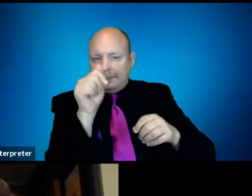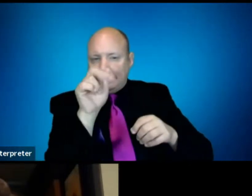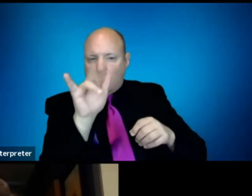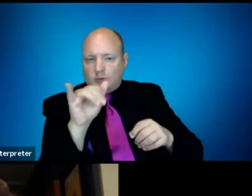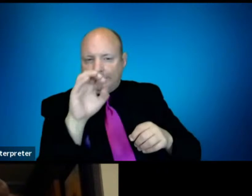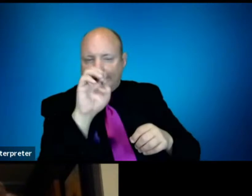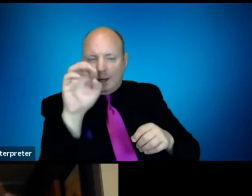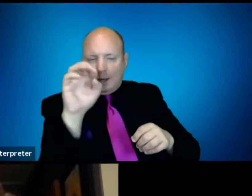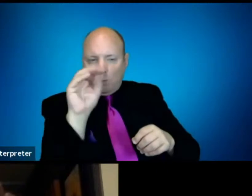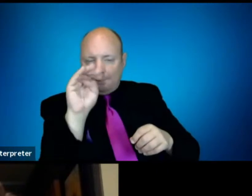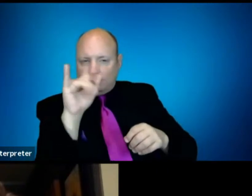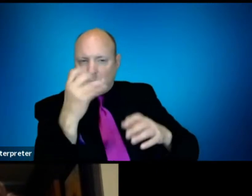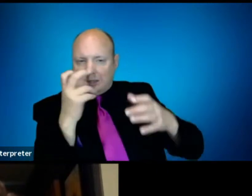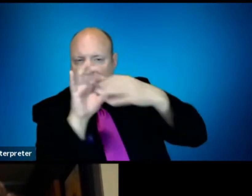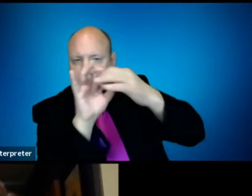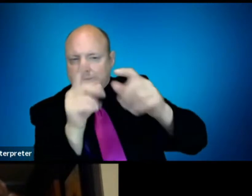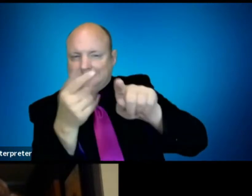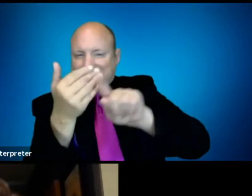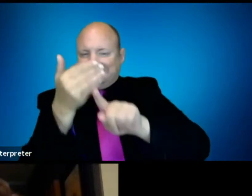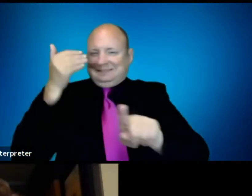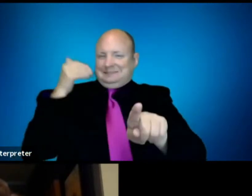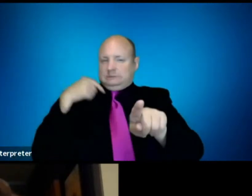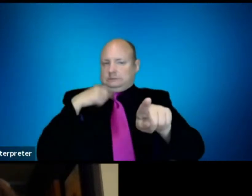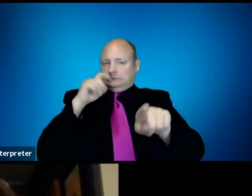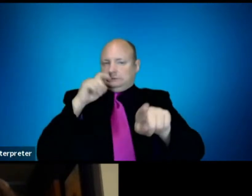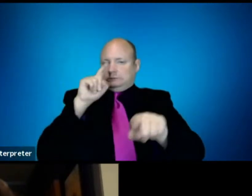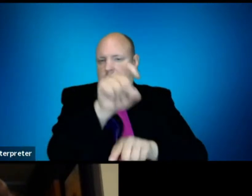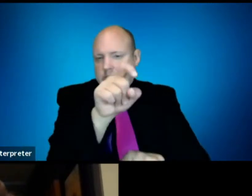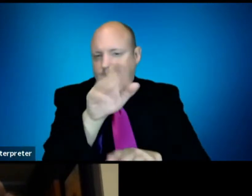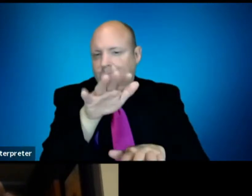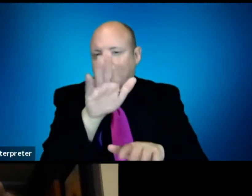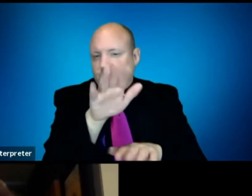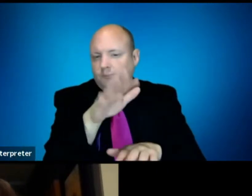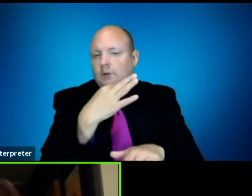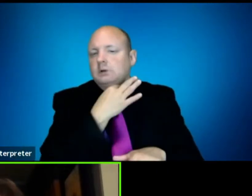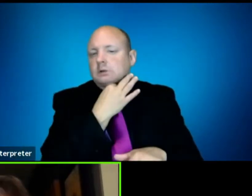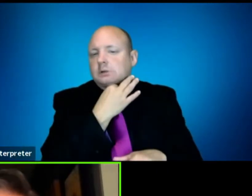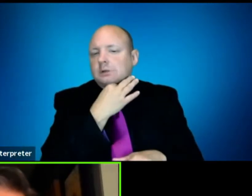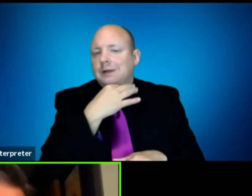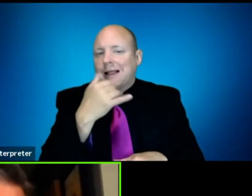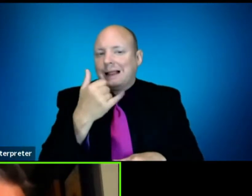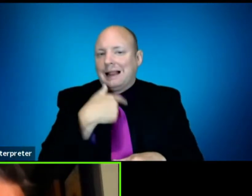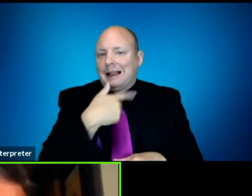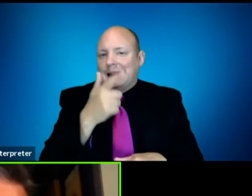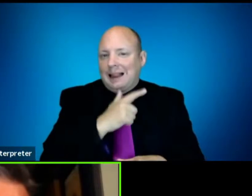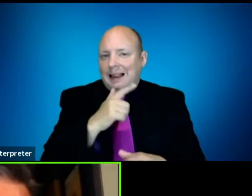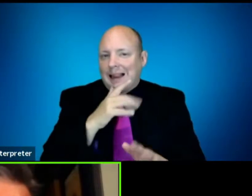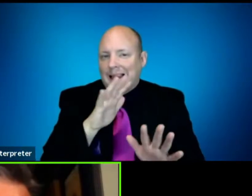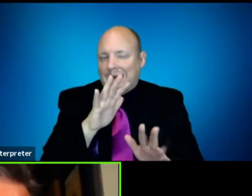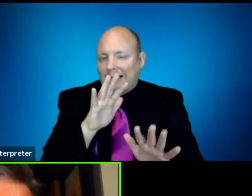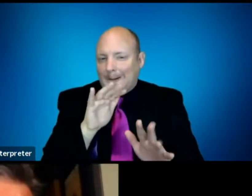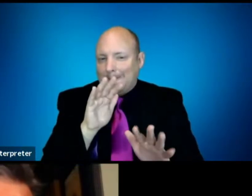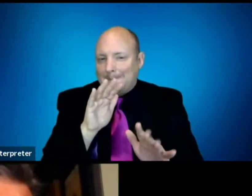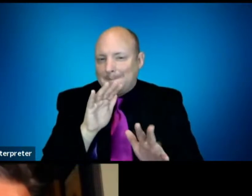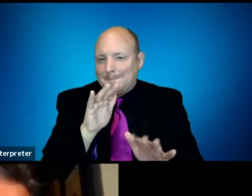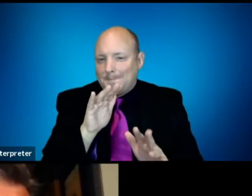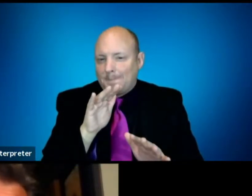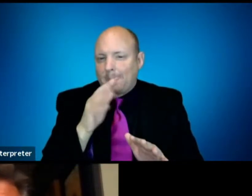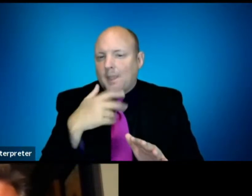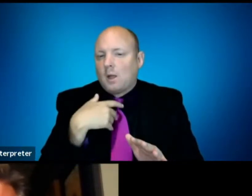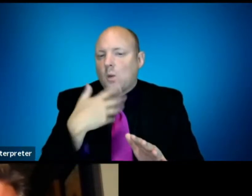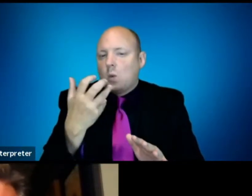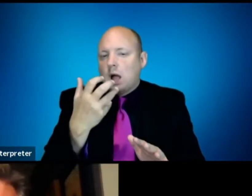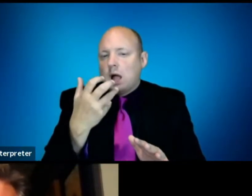Hi, can you hear me? I wasn't expecting to get a second dip there. We hear you. I just wanted to find out